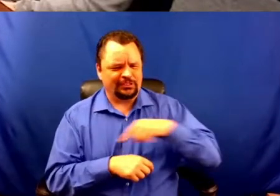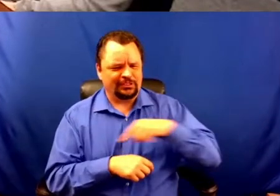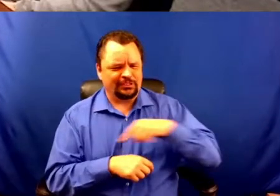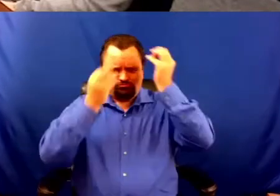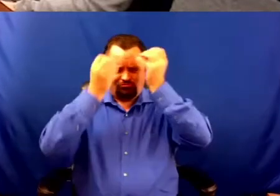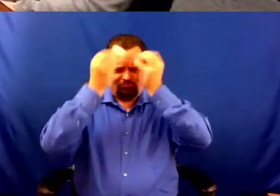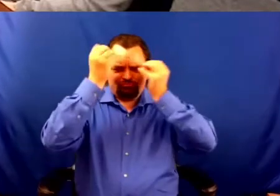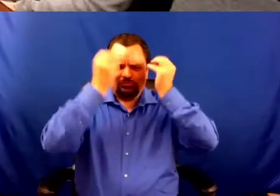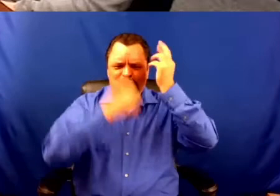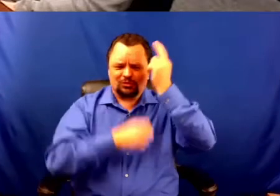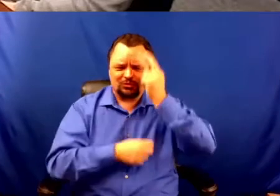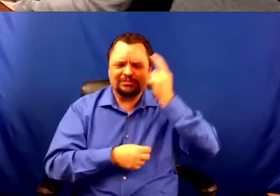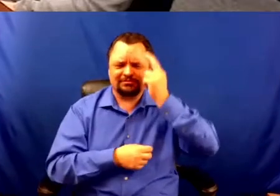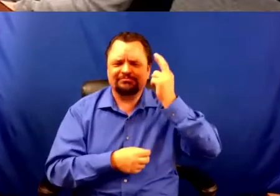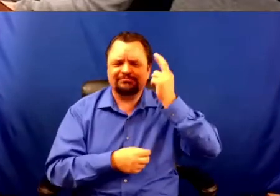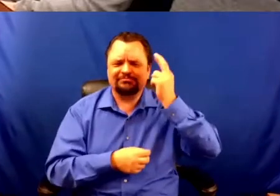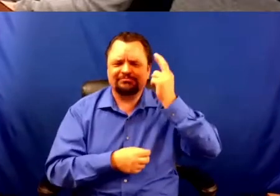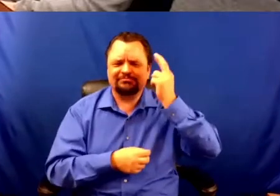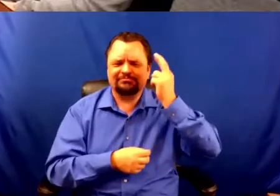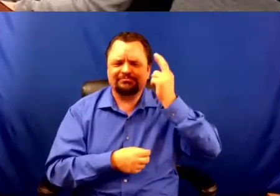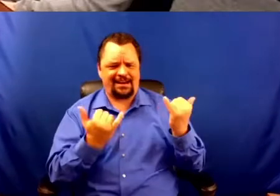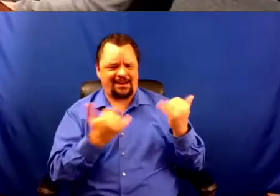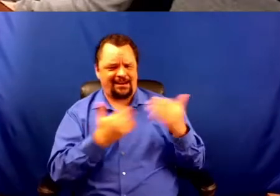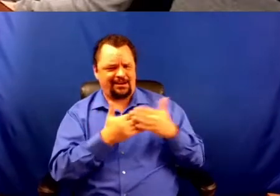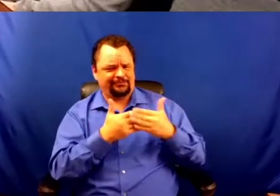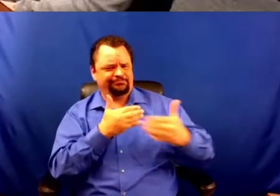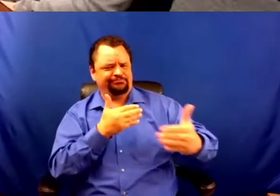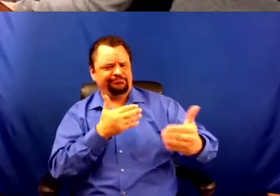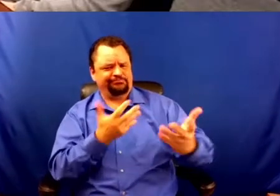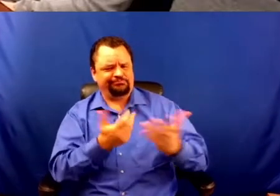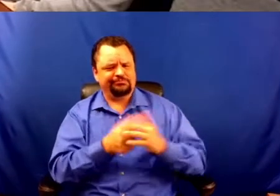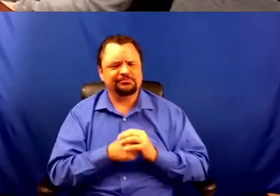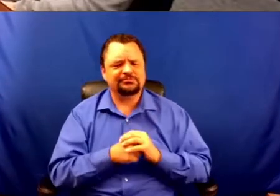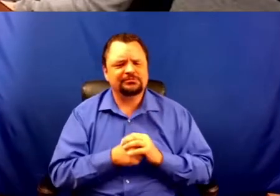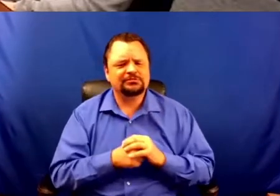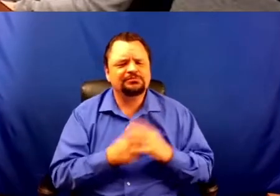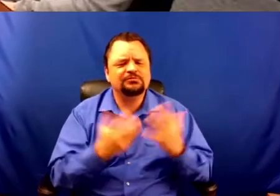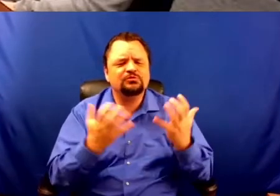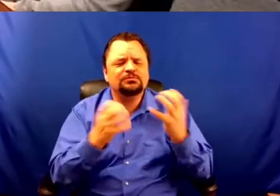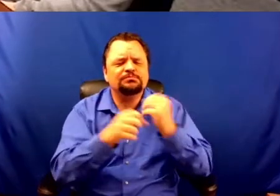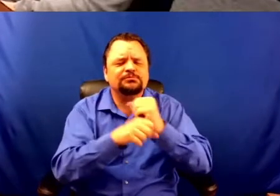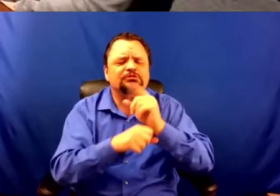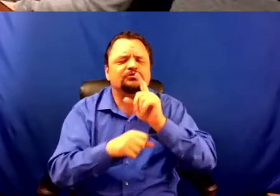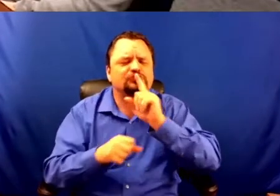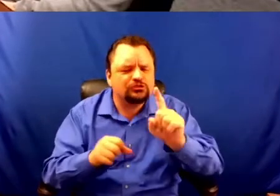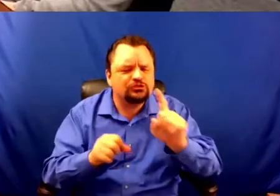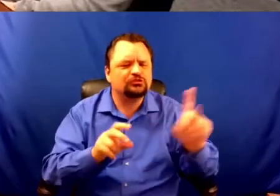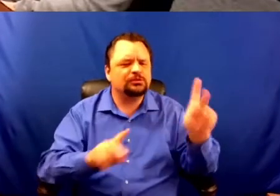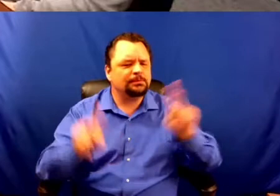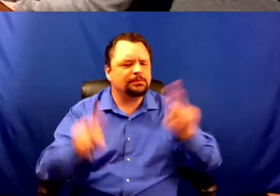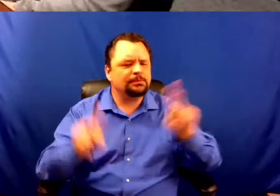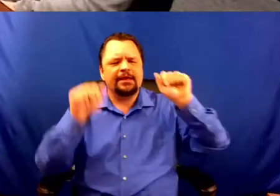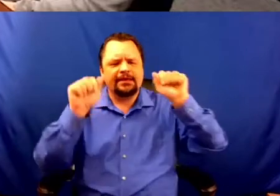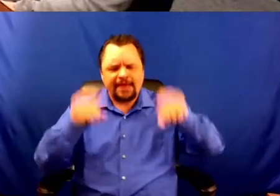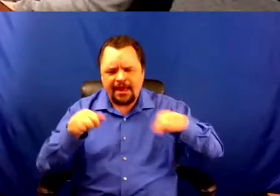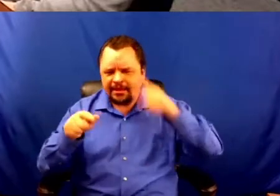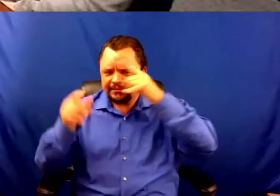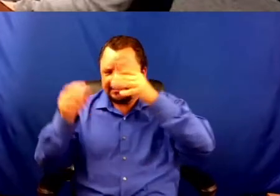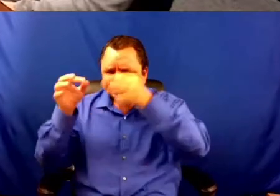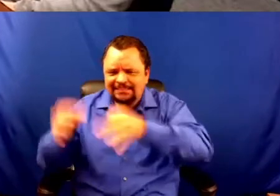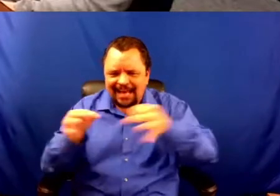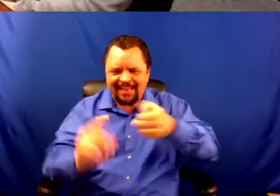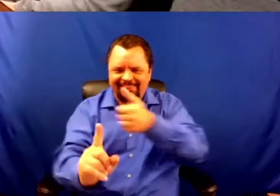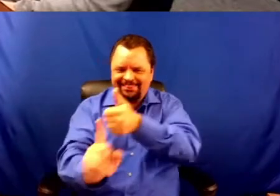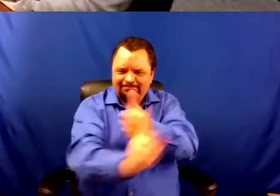to this point in making sure that citizens have the ability to decide for themselves. And I think that's personally parallel